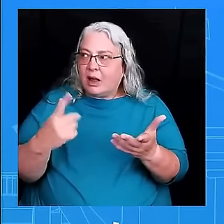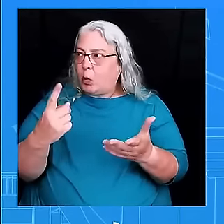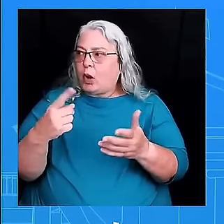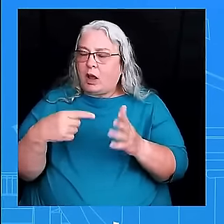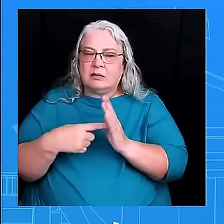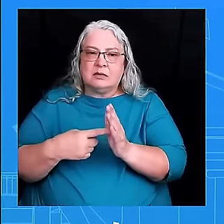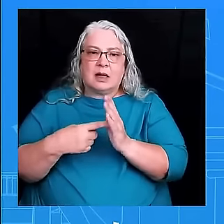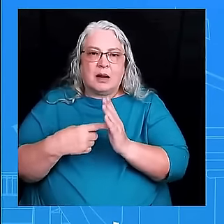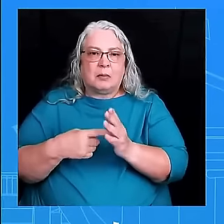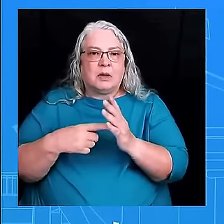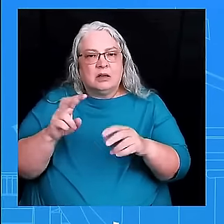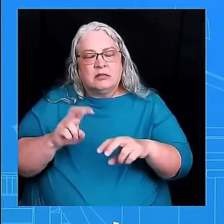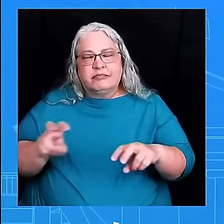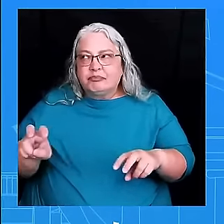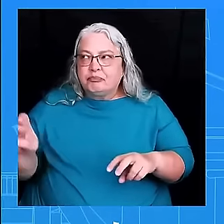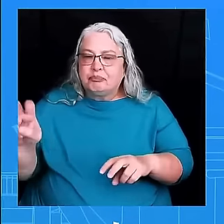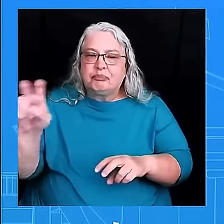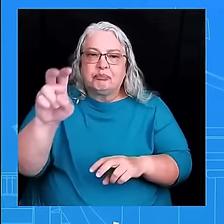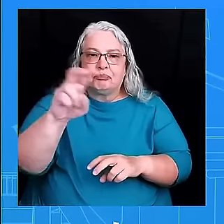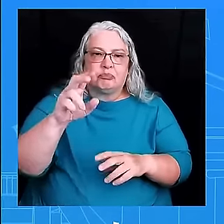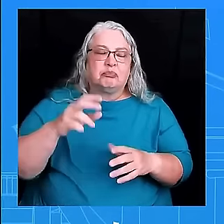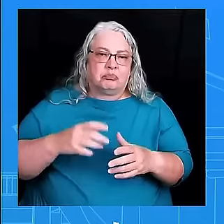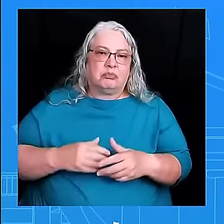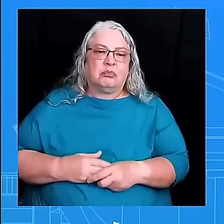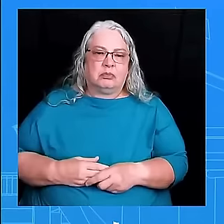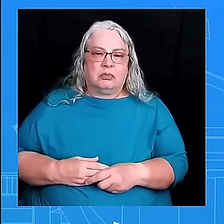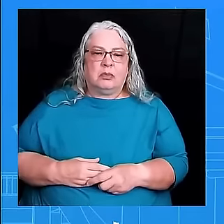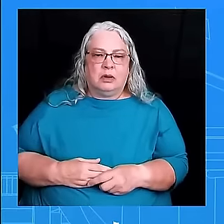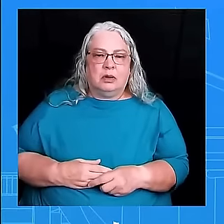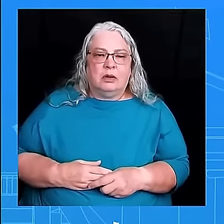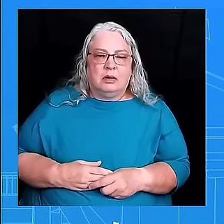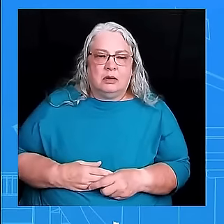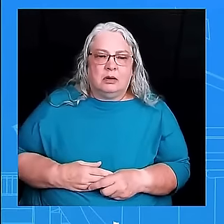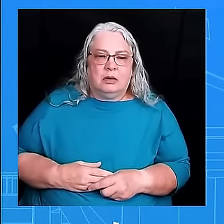We feel that she's, you know, immensely